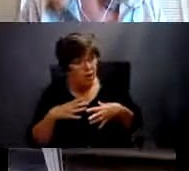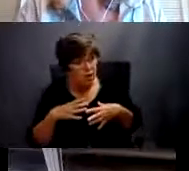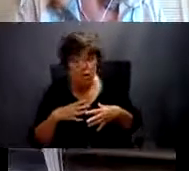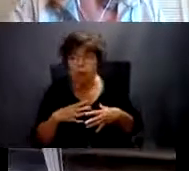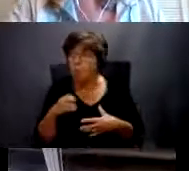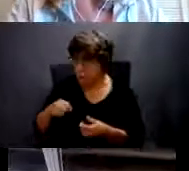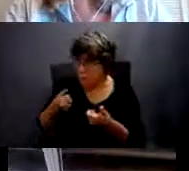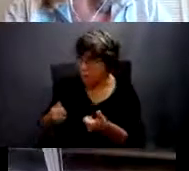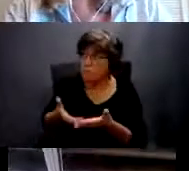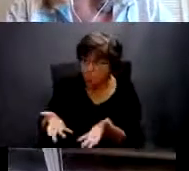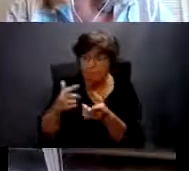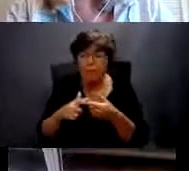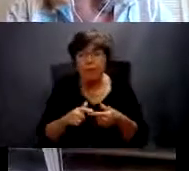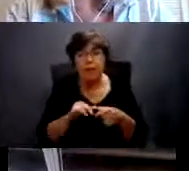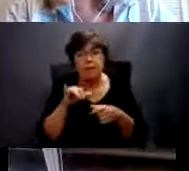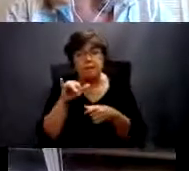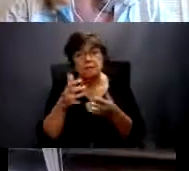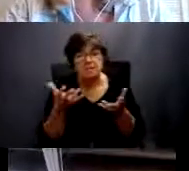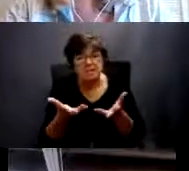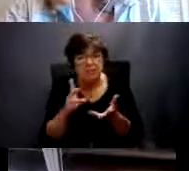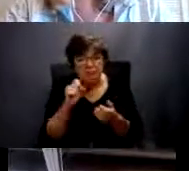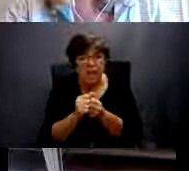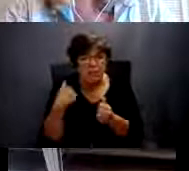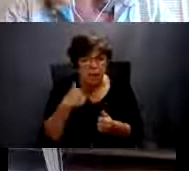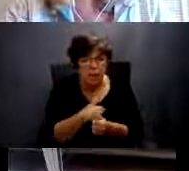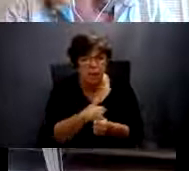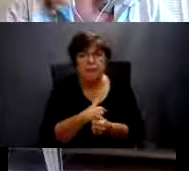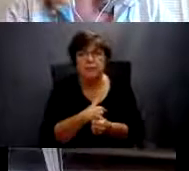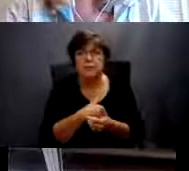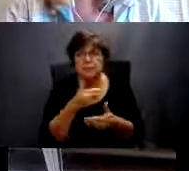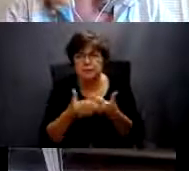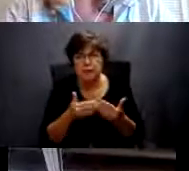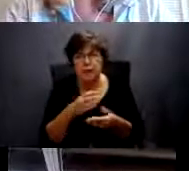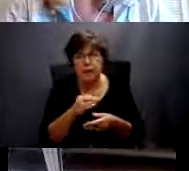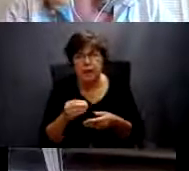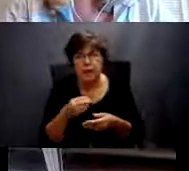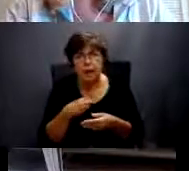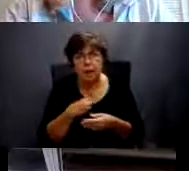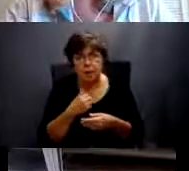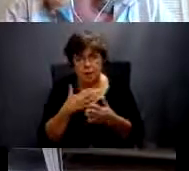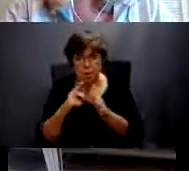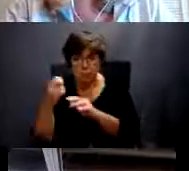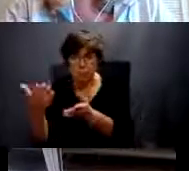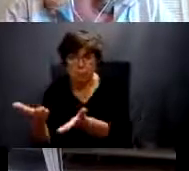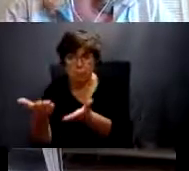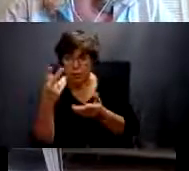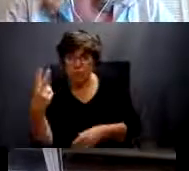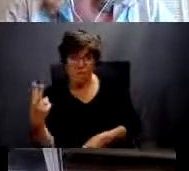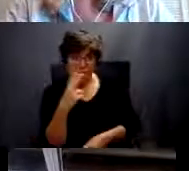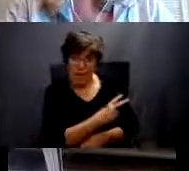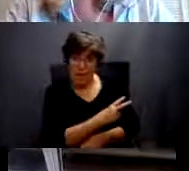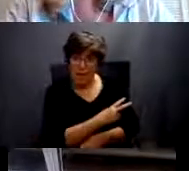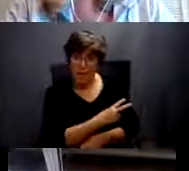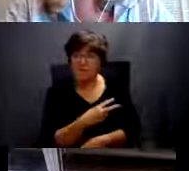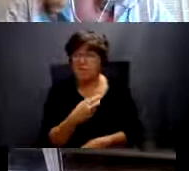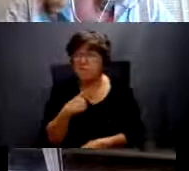couple of weeks, we were trying to plan bringing them back. And my aunt and uncle called and said, you know, we think they'd be